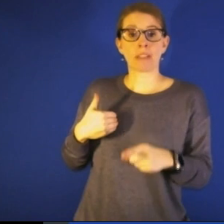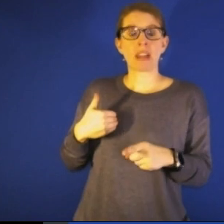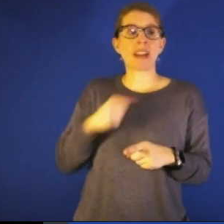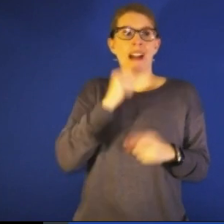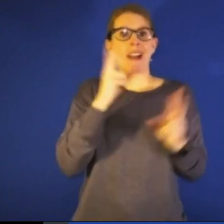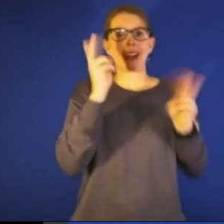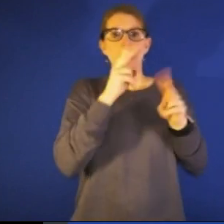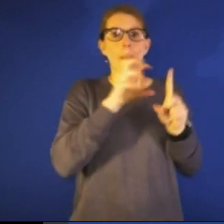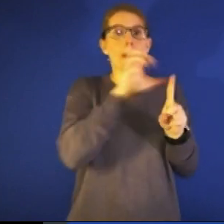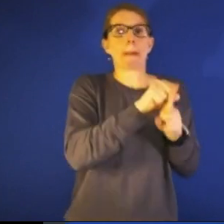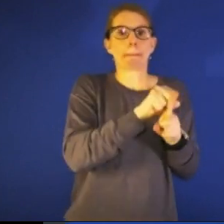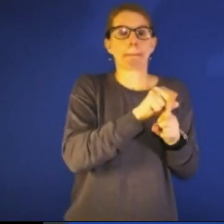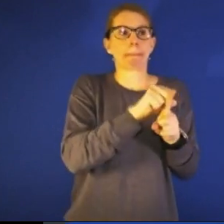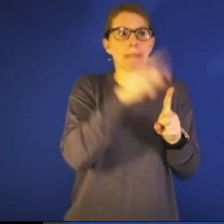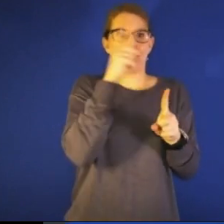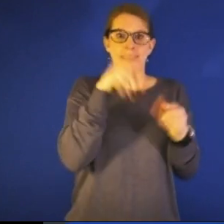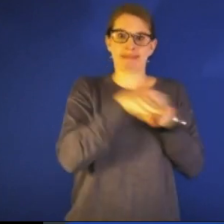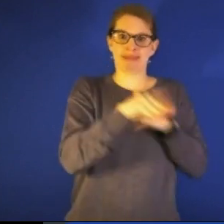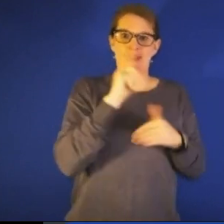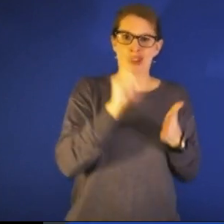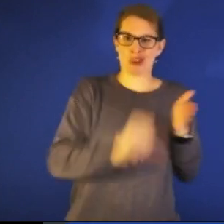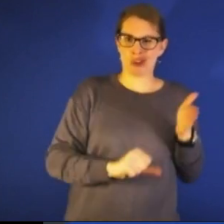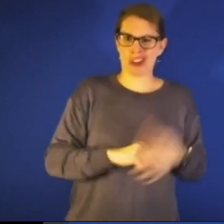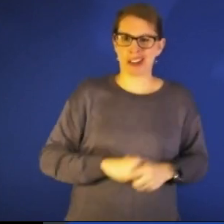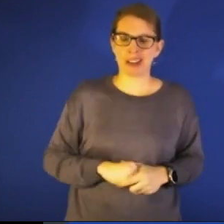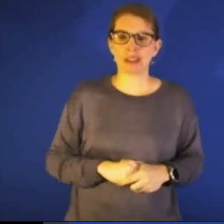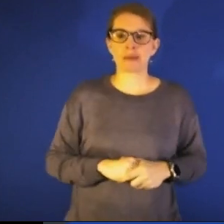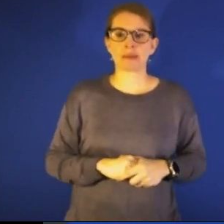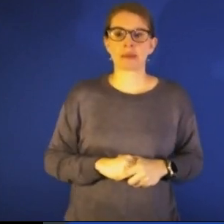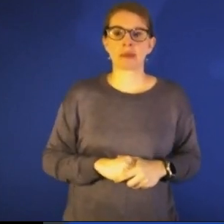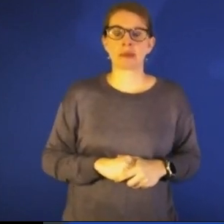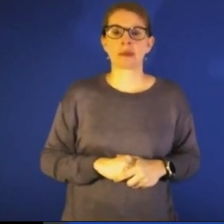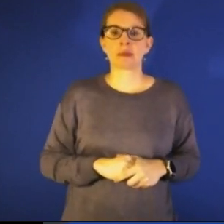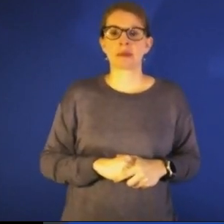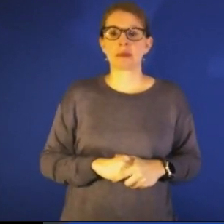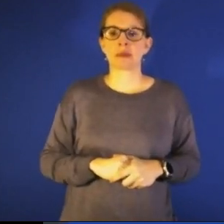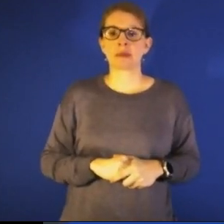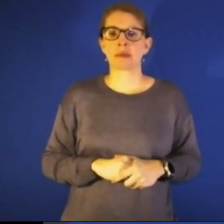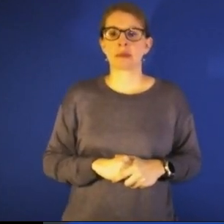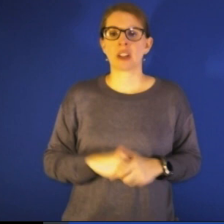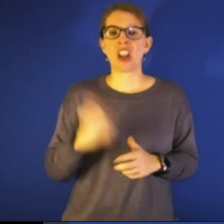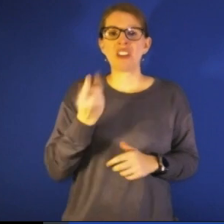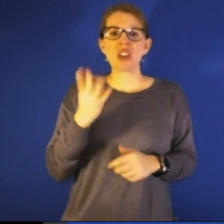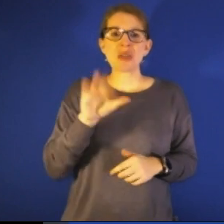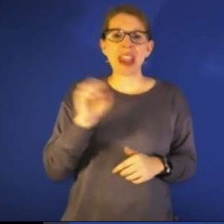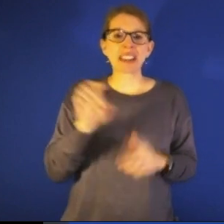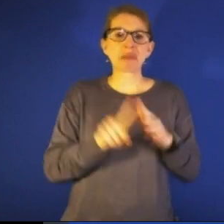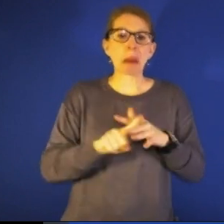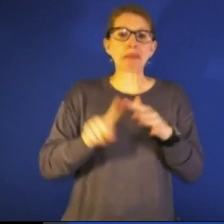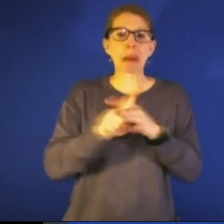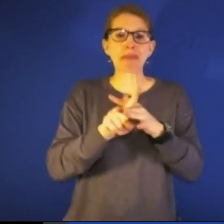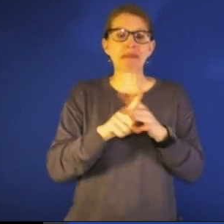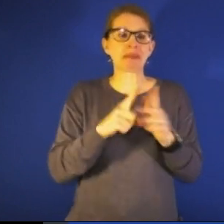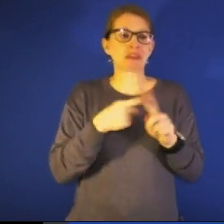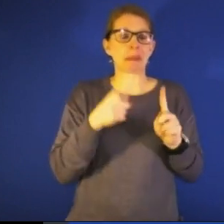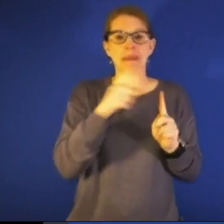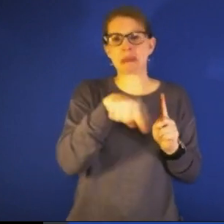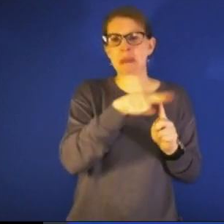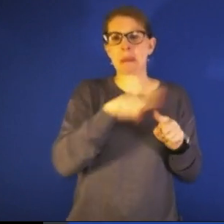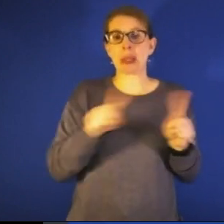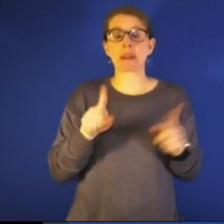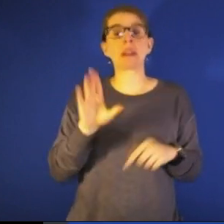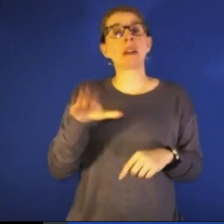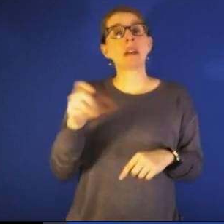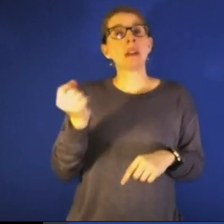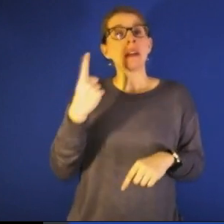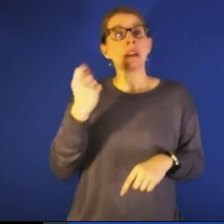incidental COVID-19 positivity, at least to a large extent. There might be a few cases here and there. The other thing I want to add is it does